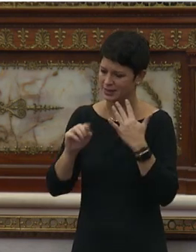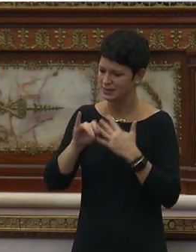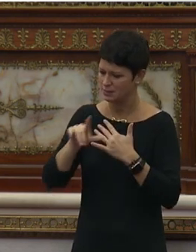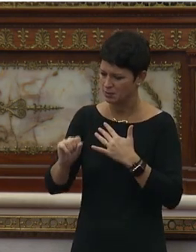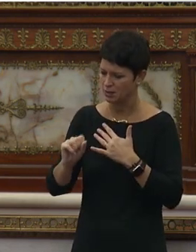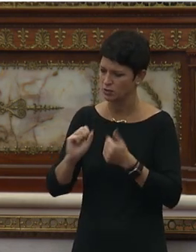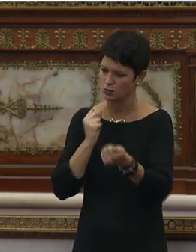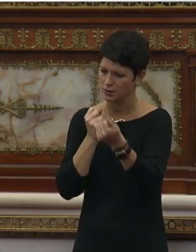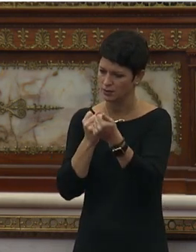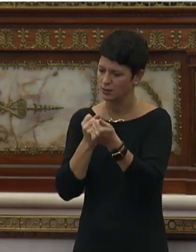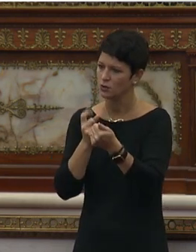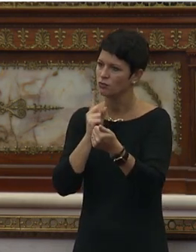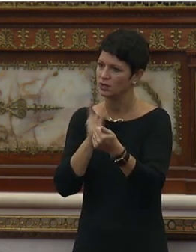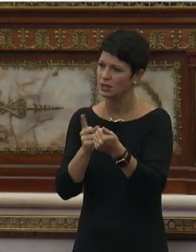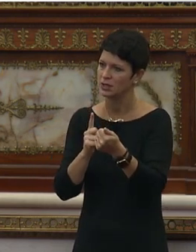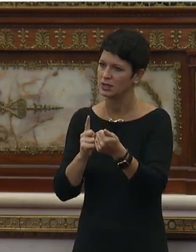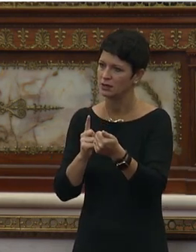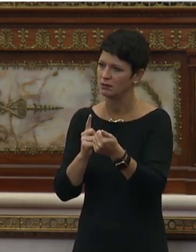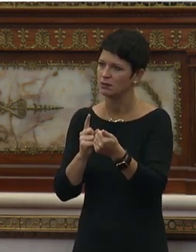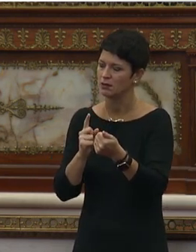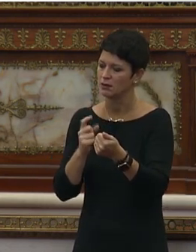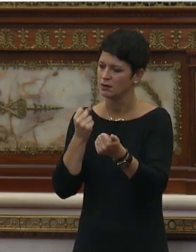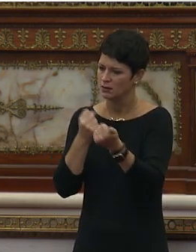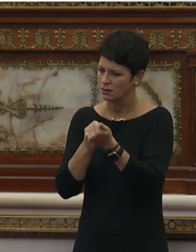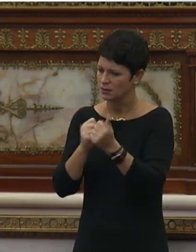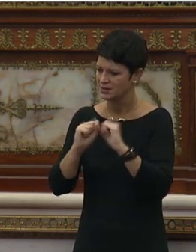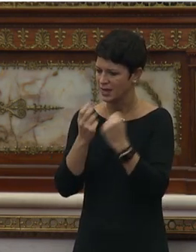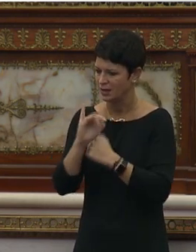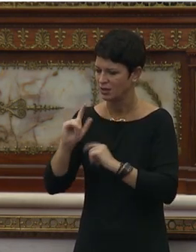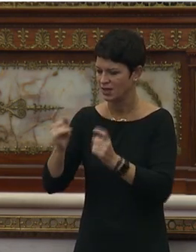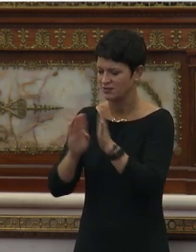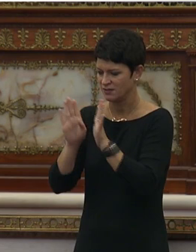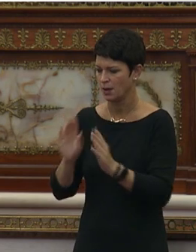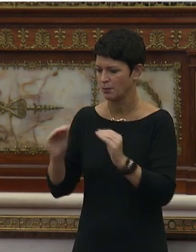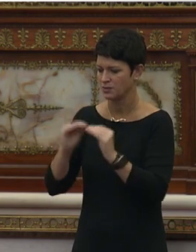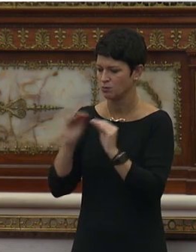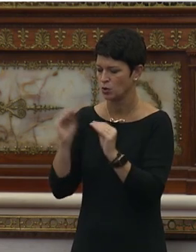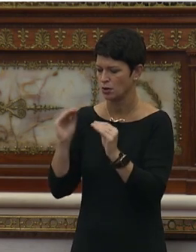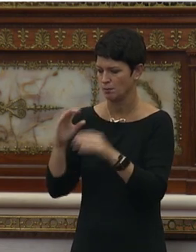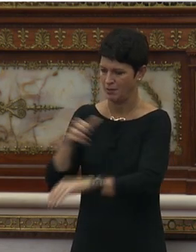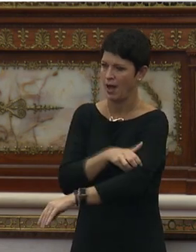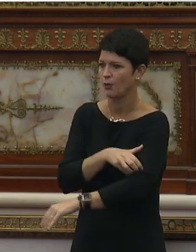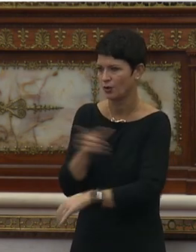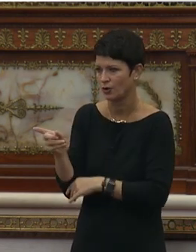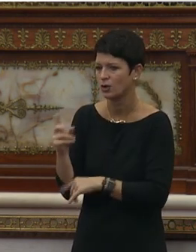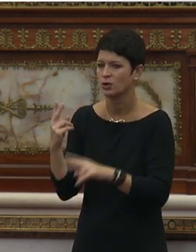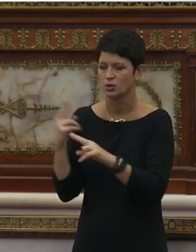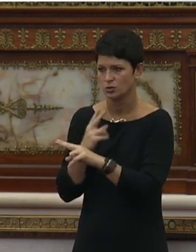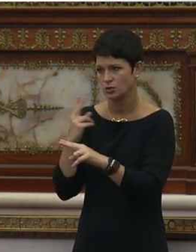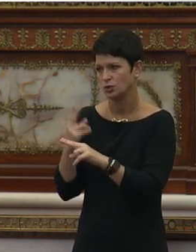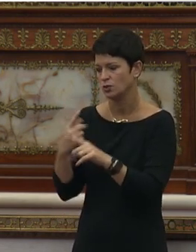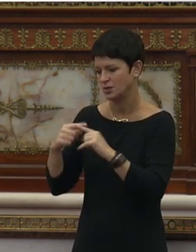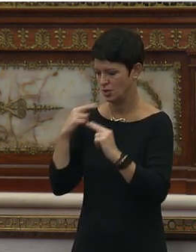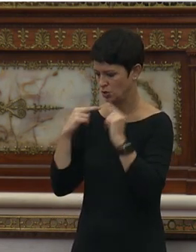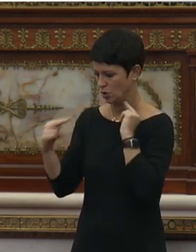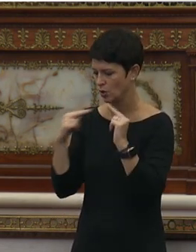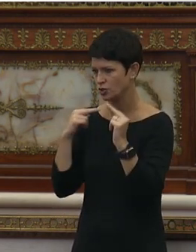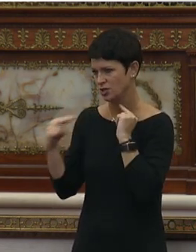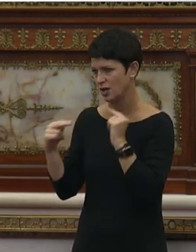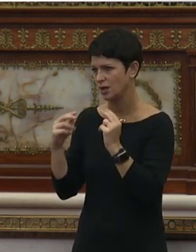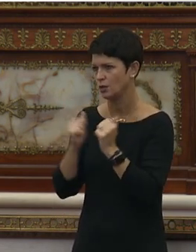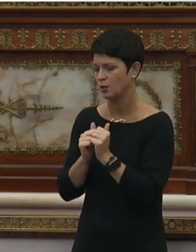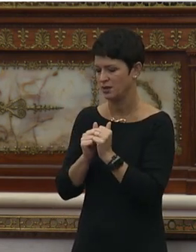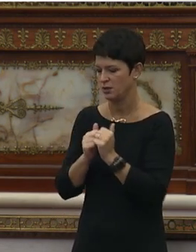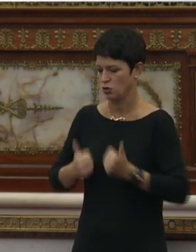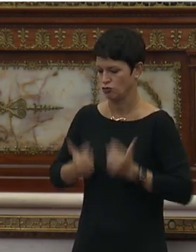actually backfire in Society Hill and just end up giving developers more leverage to use in negotiating with nearby